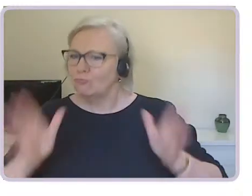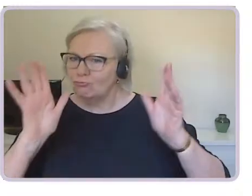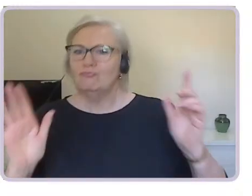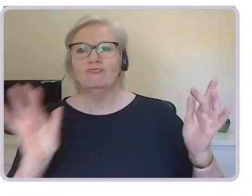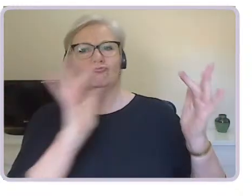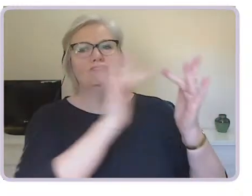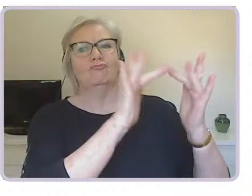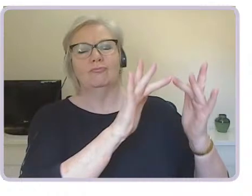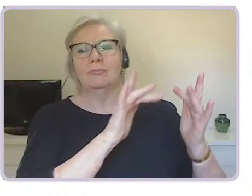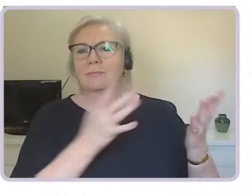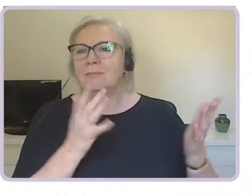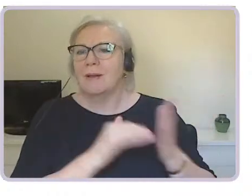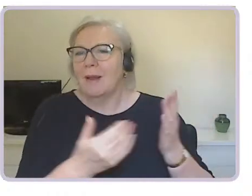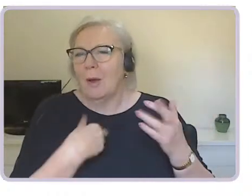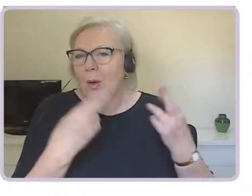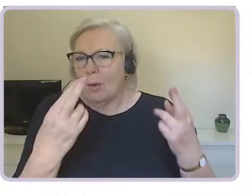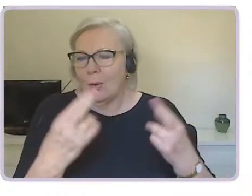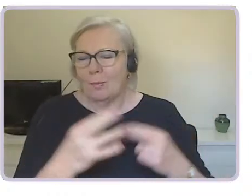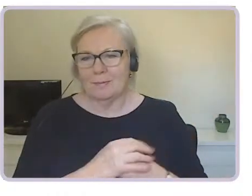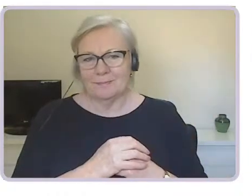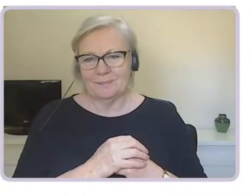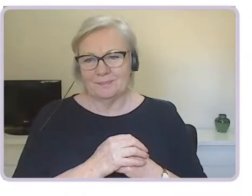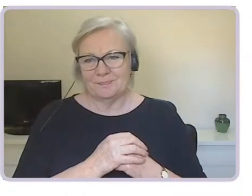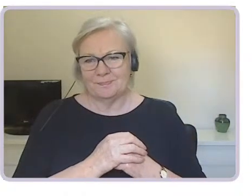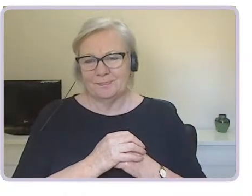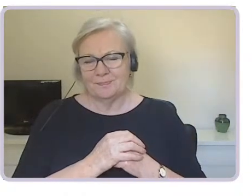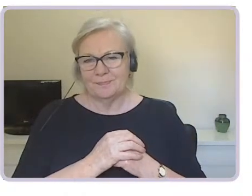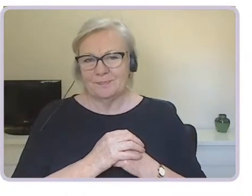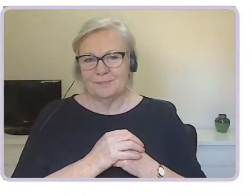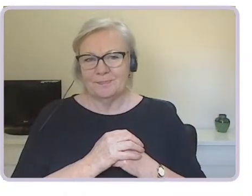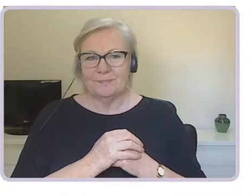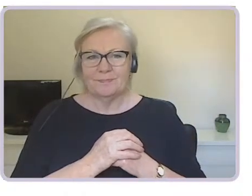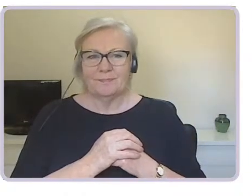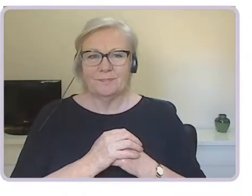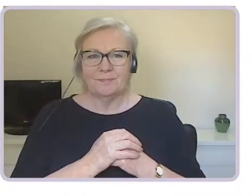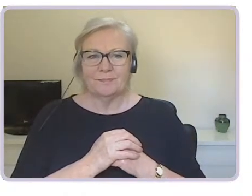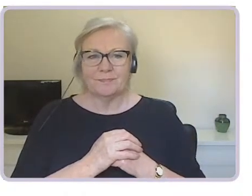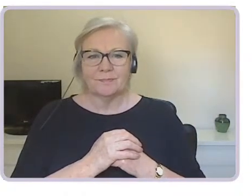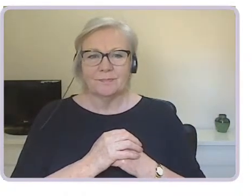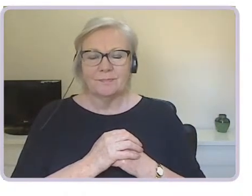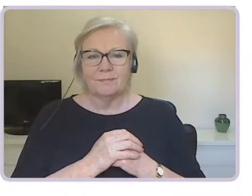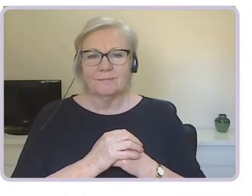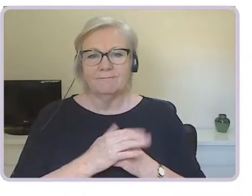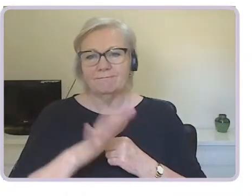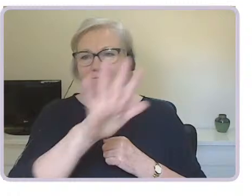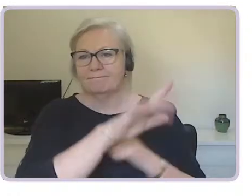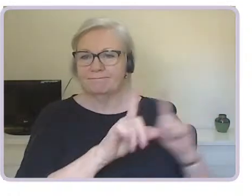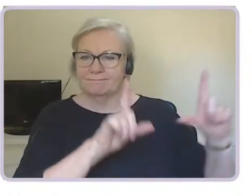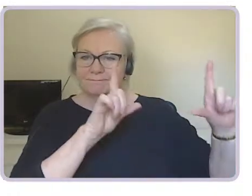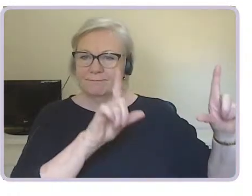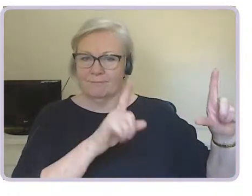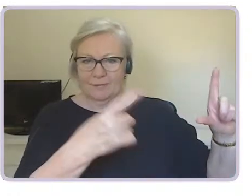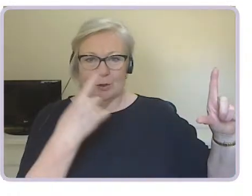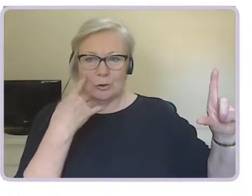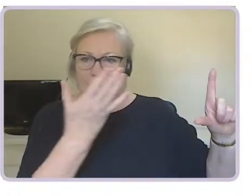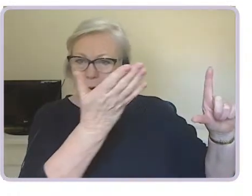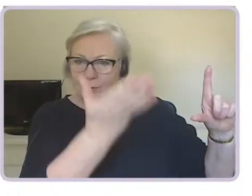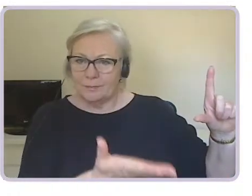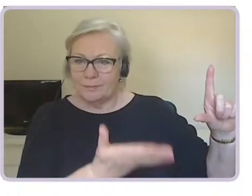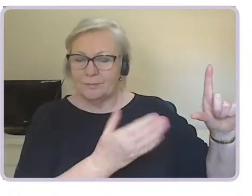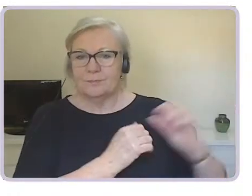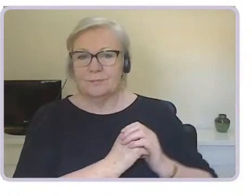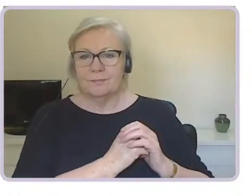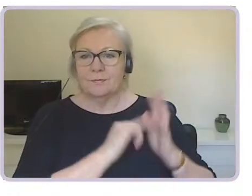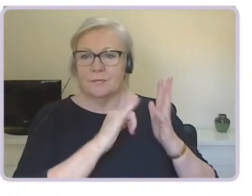in conversations about disaster risk reduction. The slide here just shows the scope